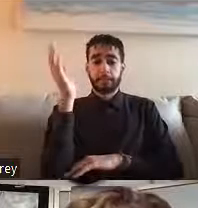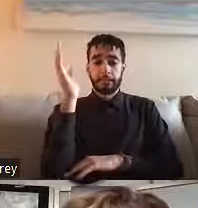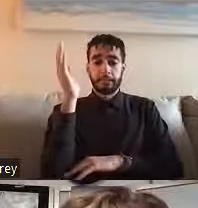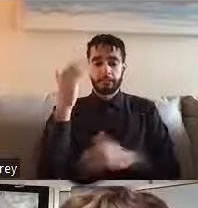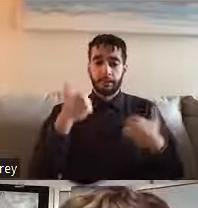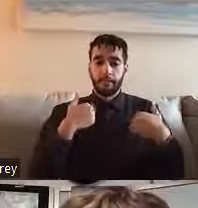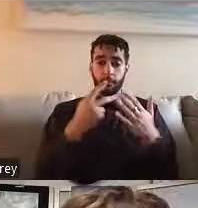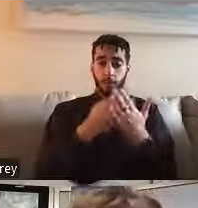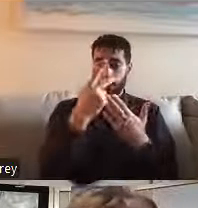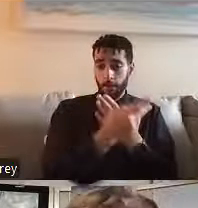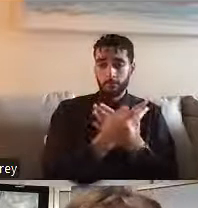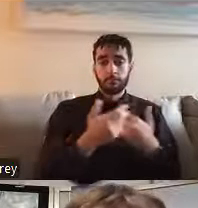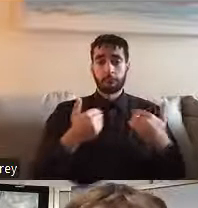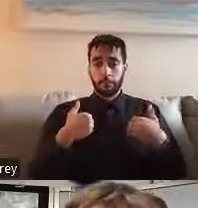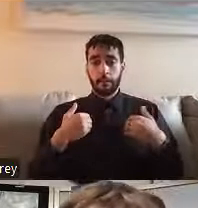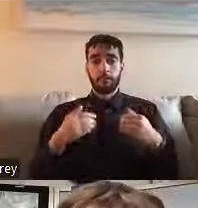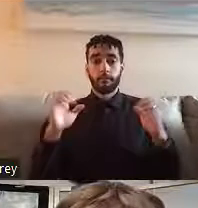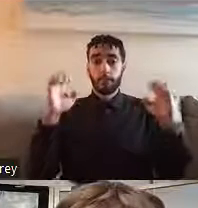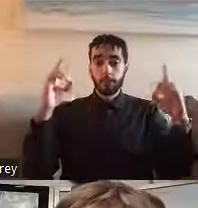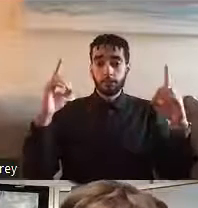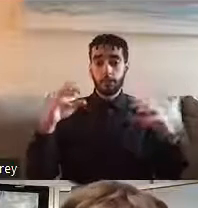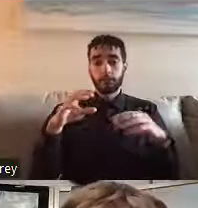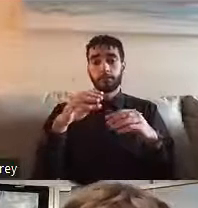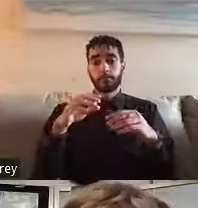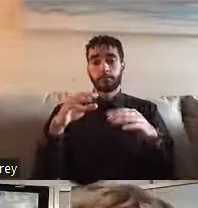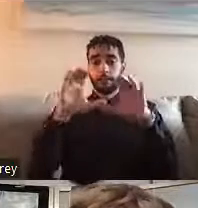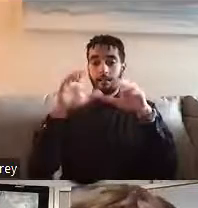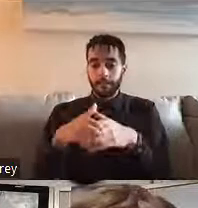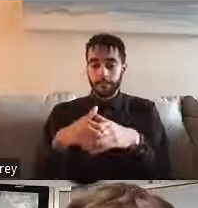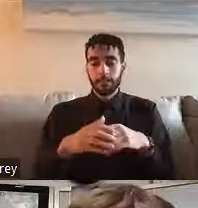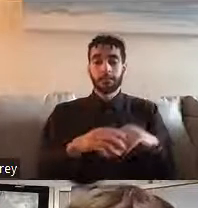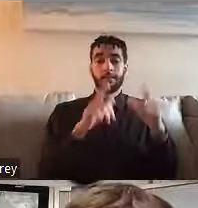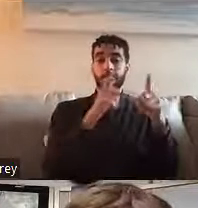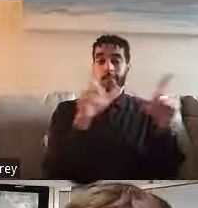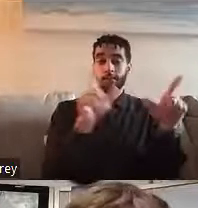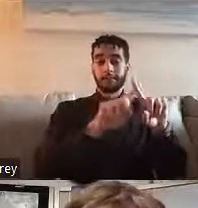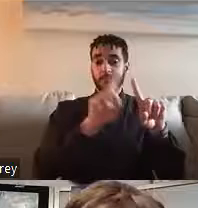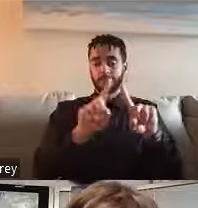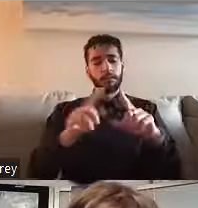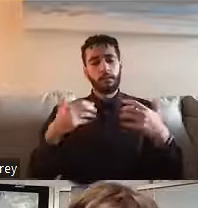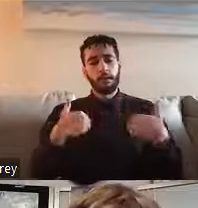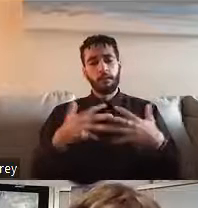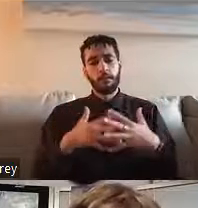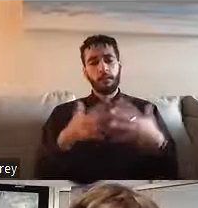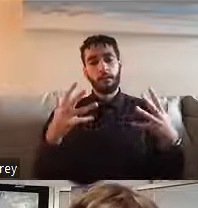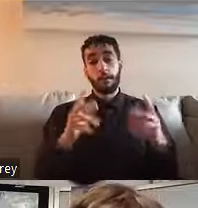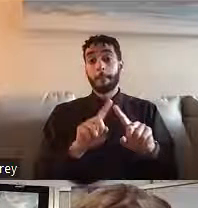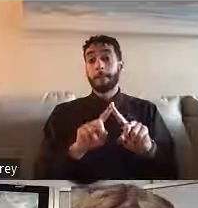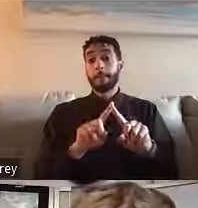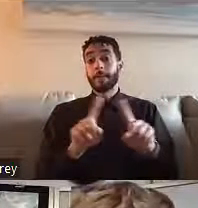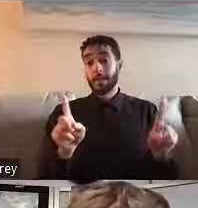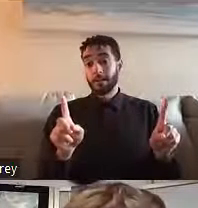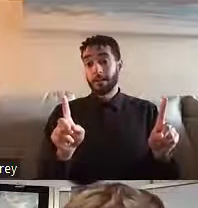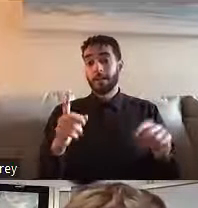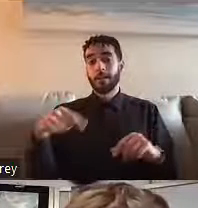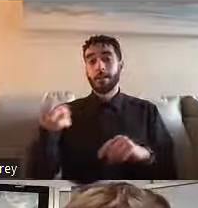are services, there are educational materials available in multiple languages and so forth, but